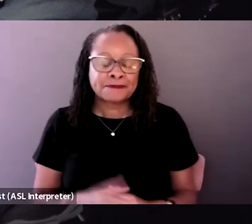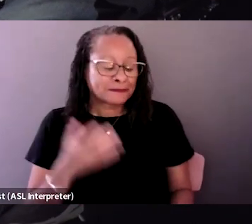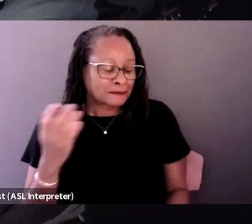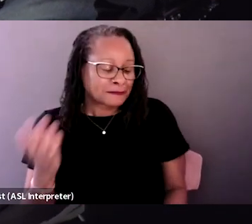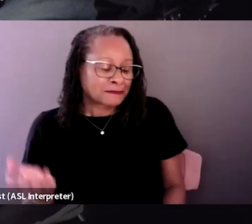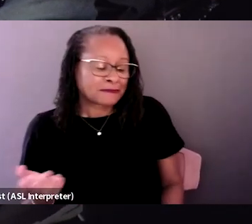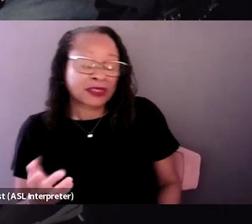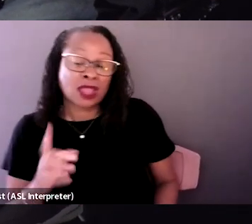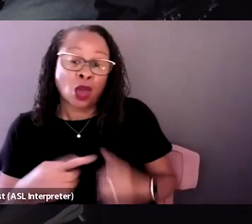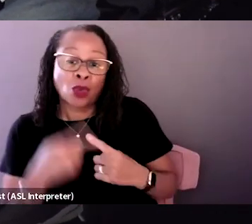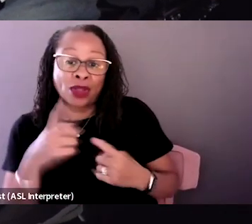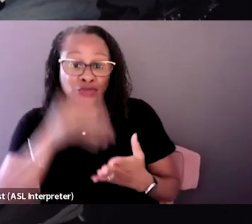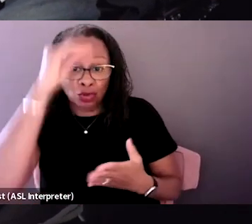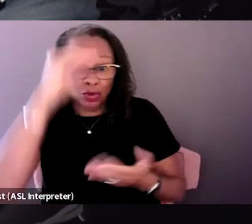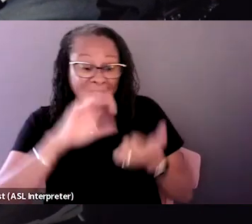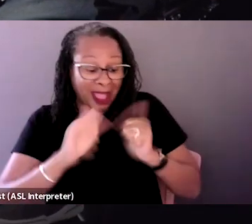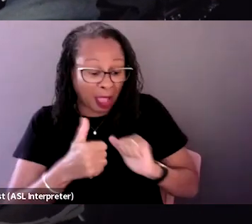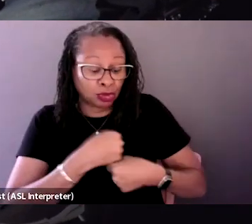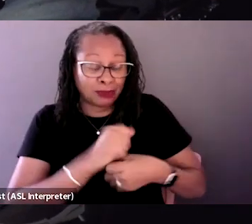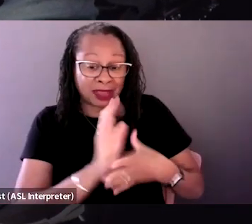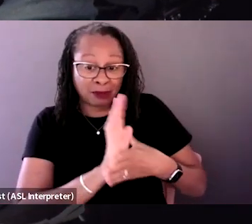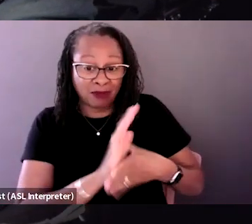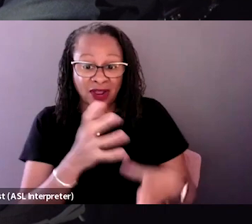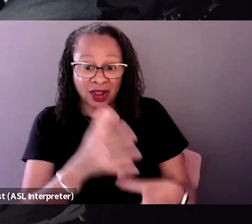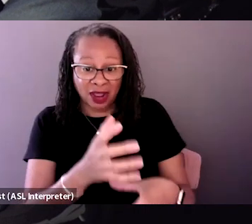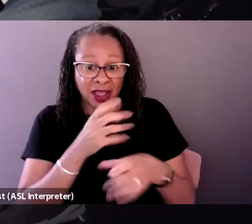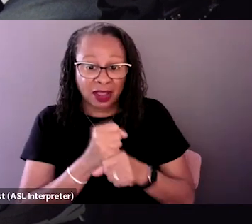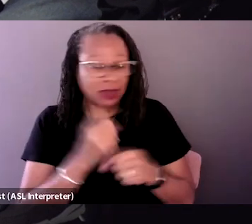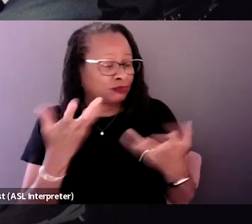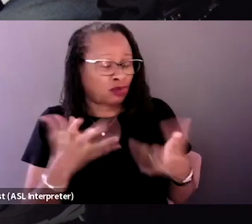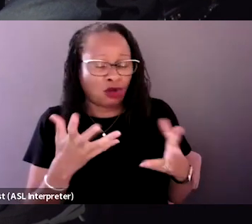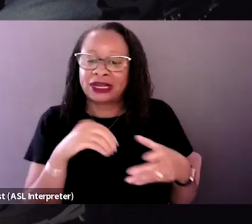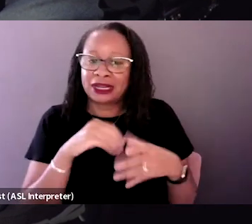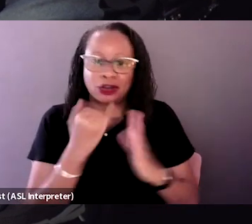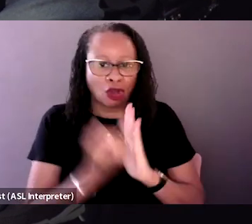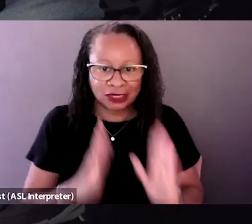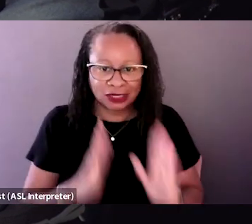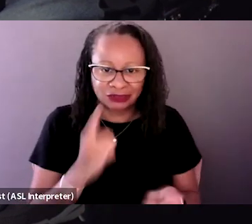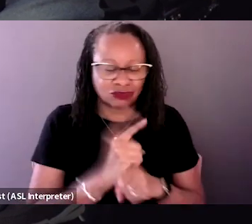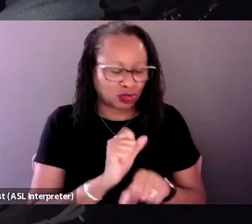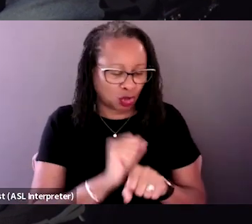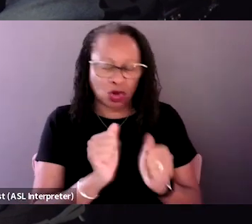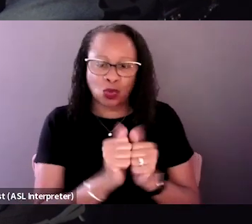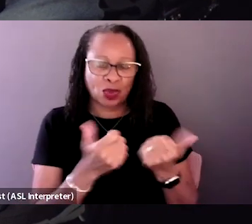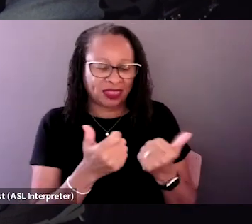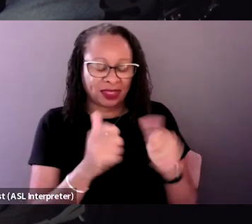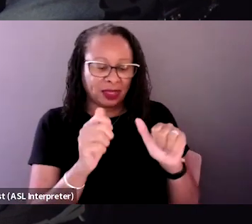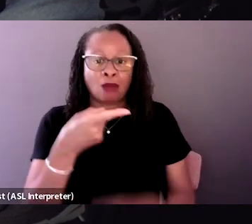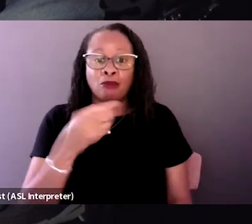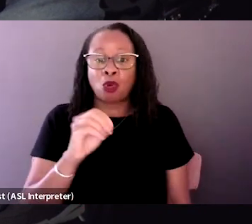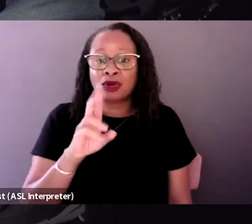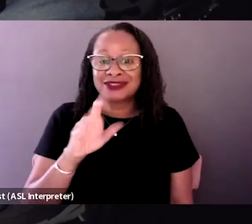So when you're learning how to make movies, you're taking you already are an artist. You work with